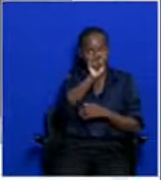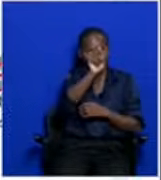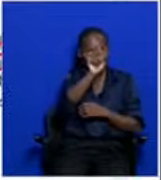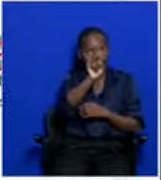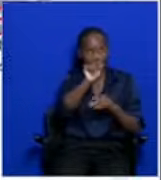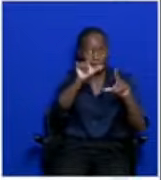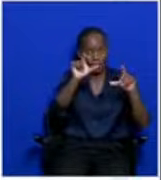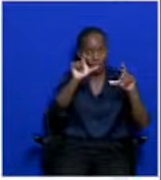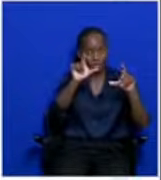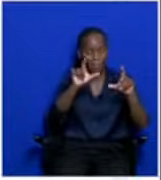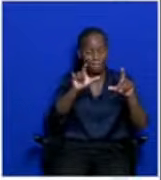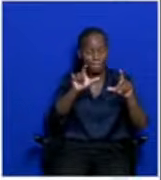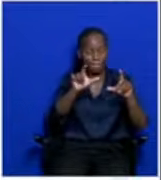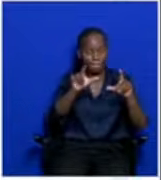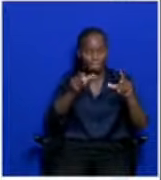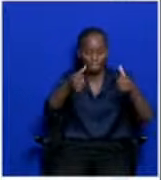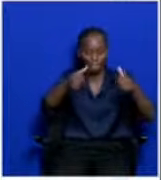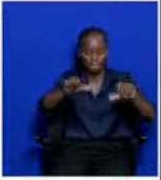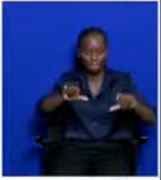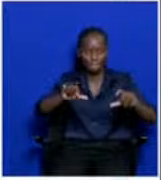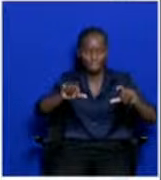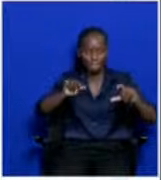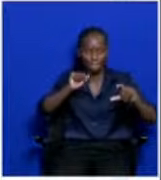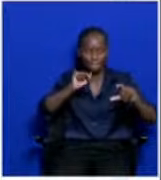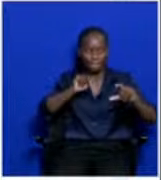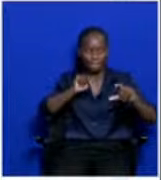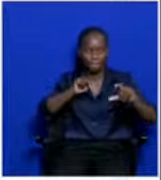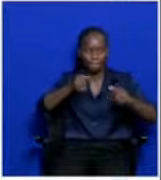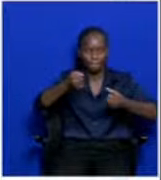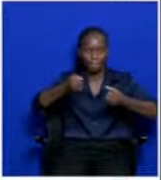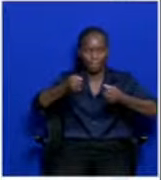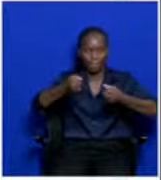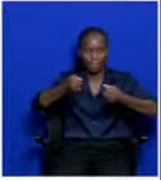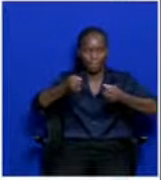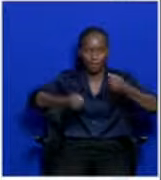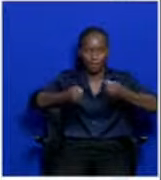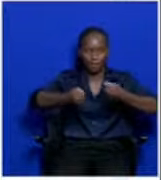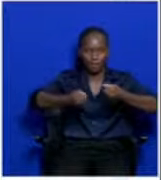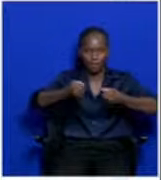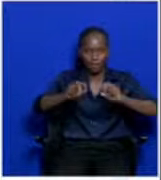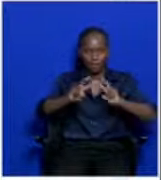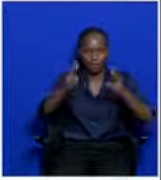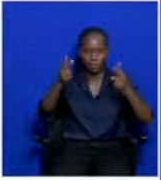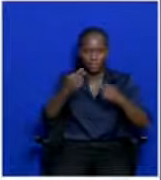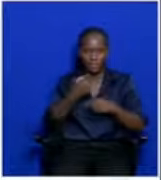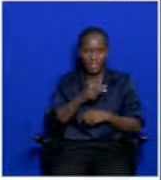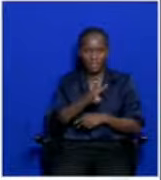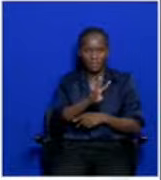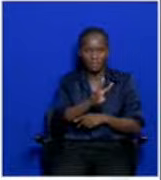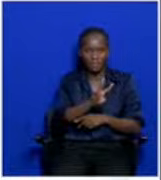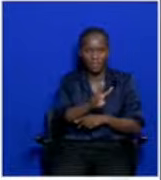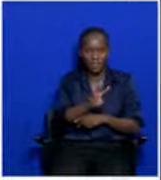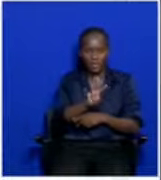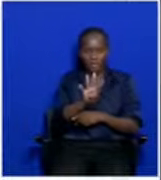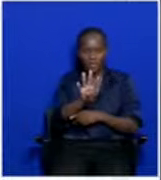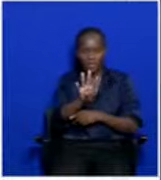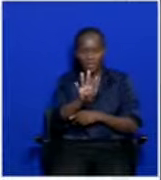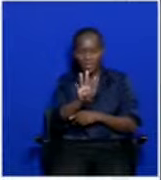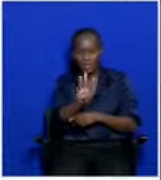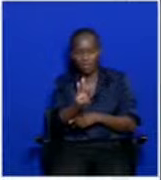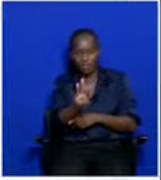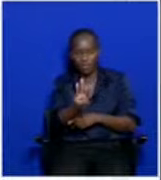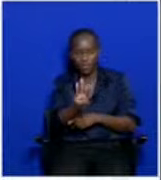set of vehicles is a different picture. It looks like a VW with Yes. DX and the rest.